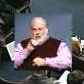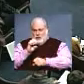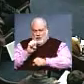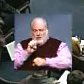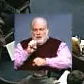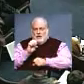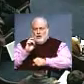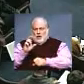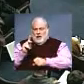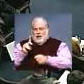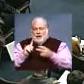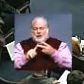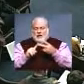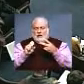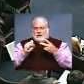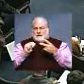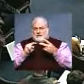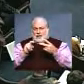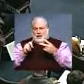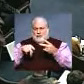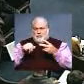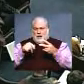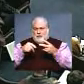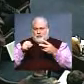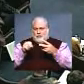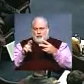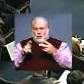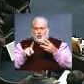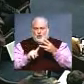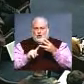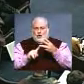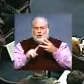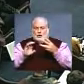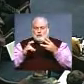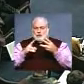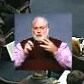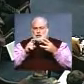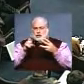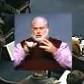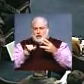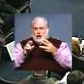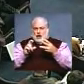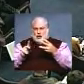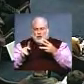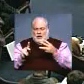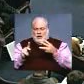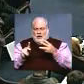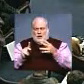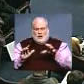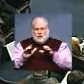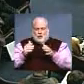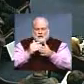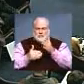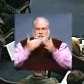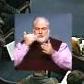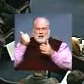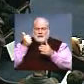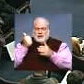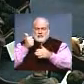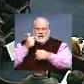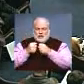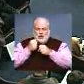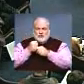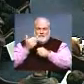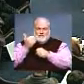Creek. Let's build a better Little Rock and think about where this will be in 10, 15, 20 years from now.